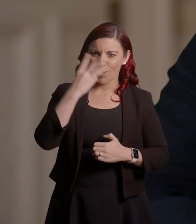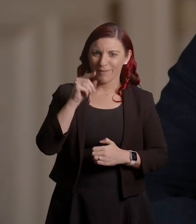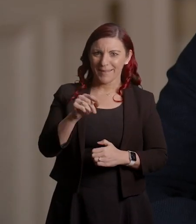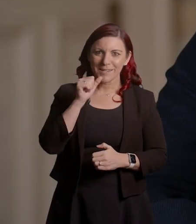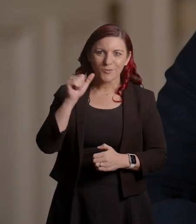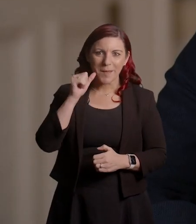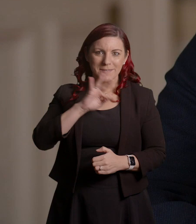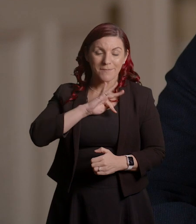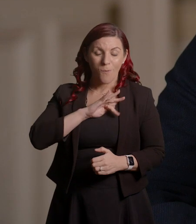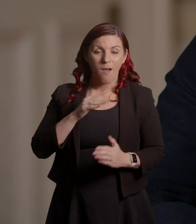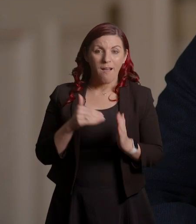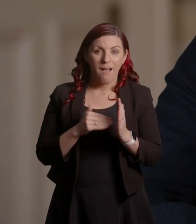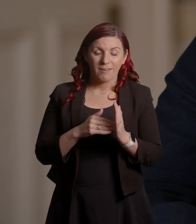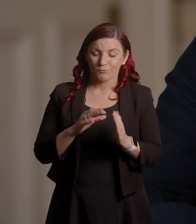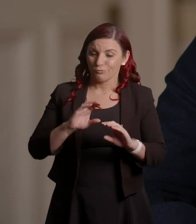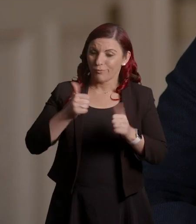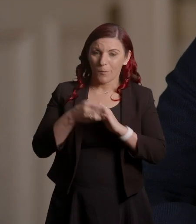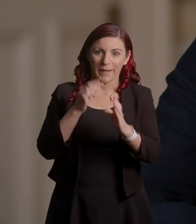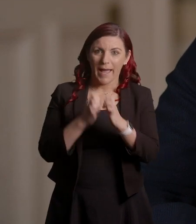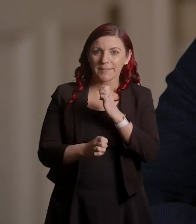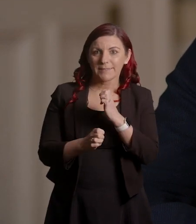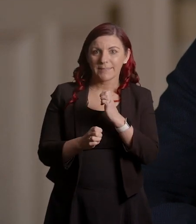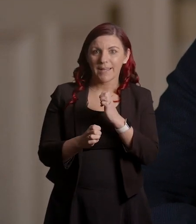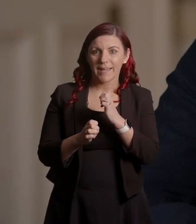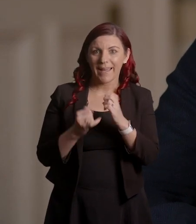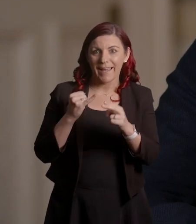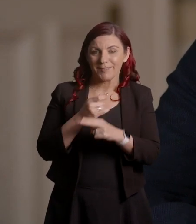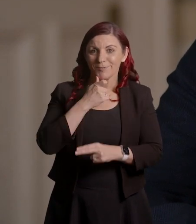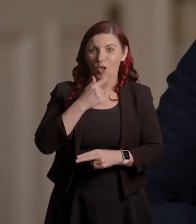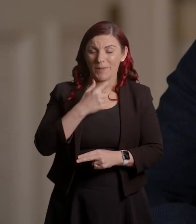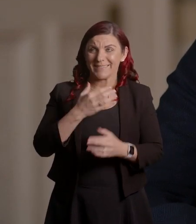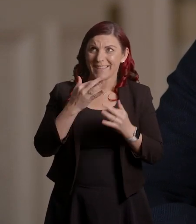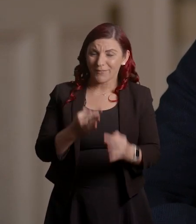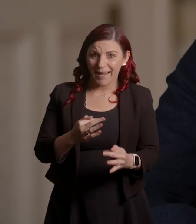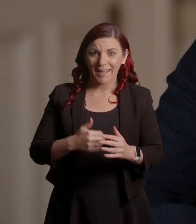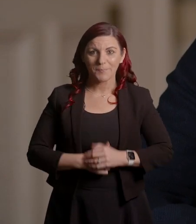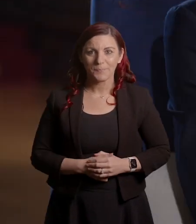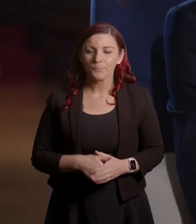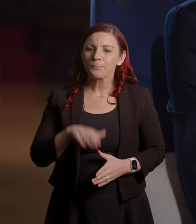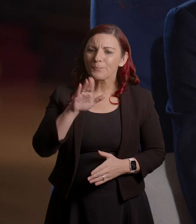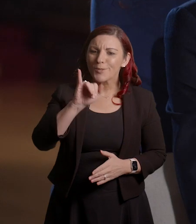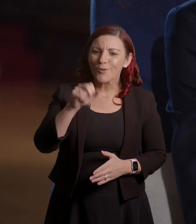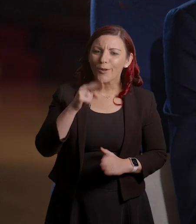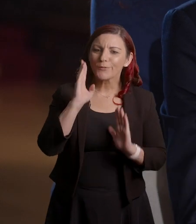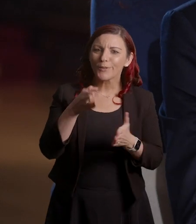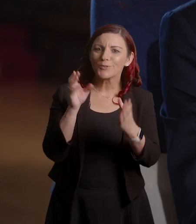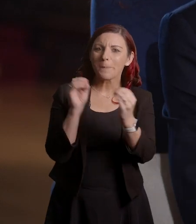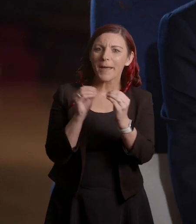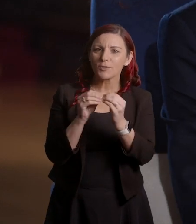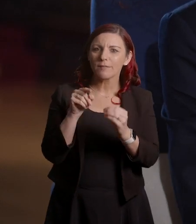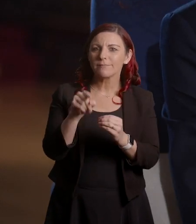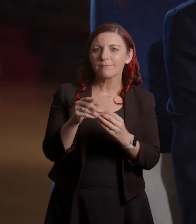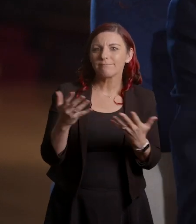so yeah, a very good weekend in the capital city, that's for sure. John, I mentioned obviously there's